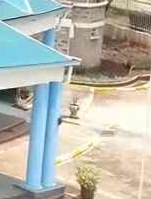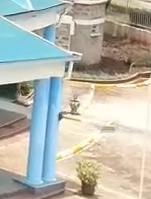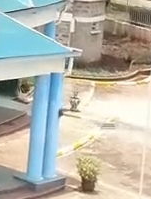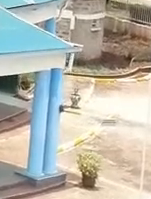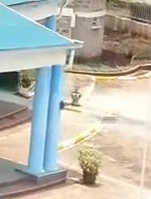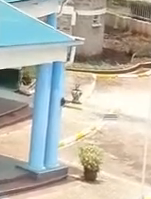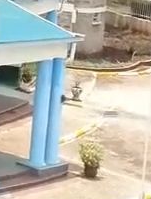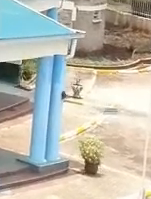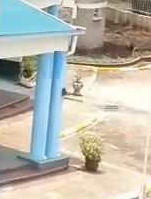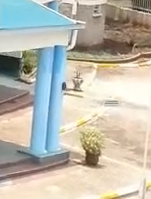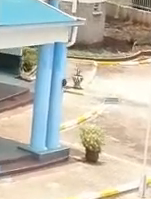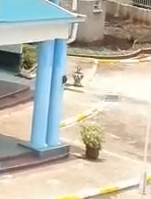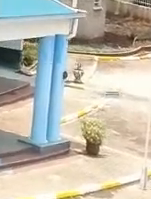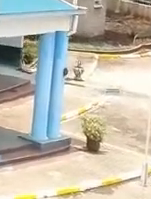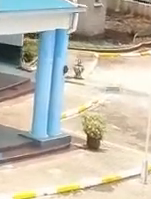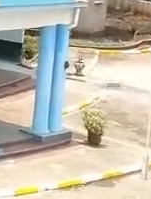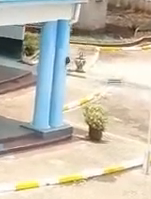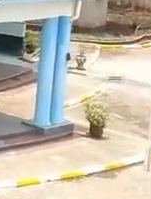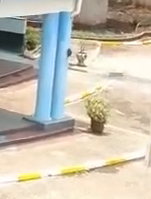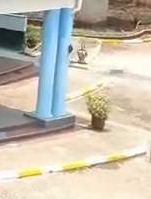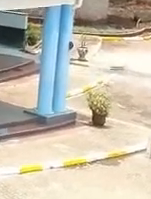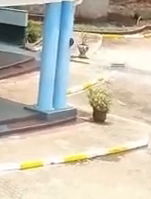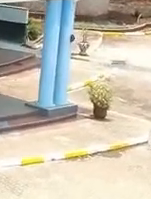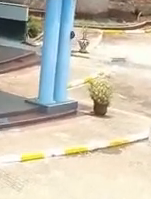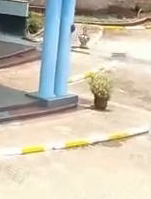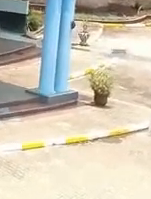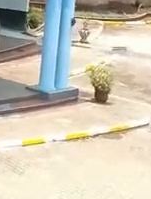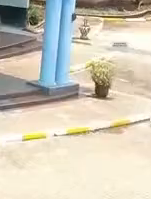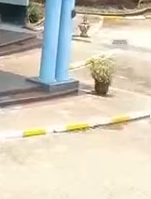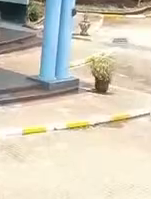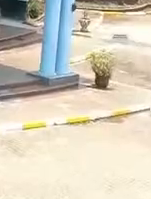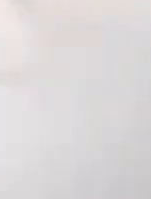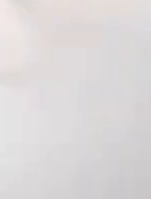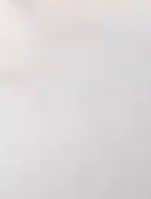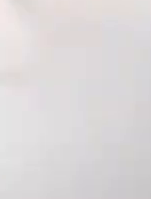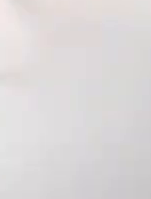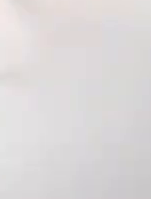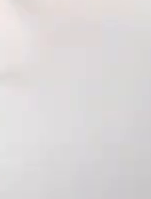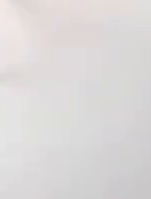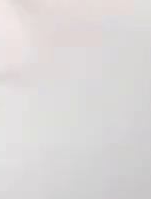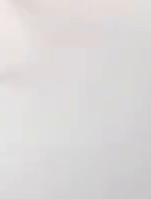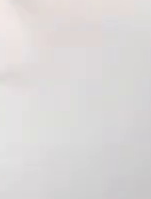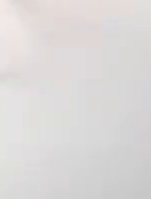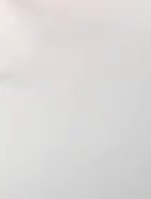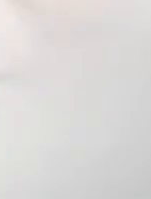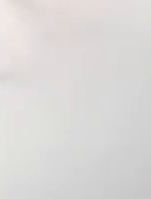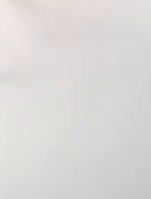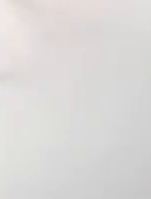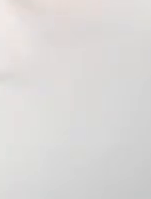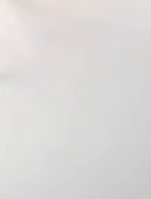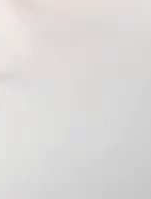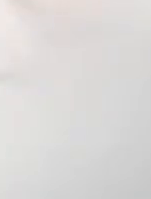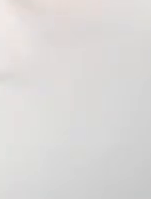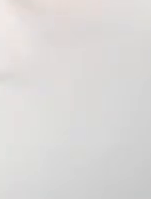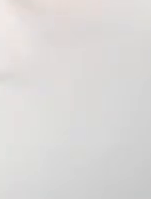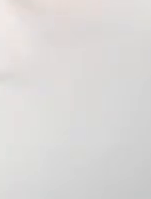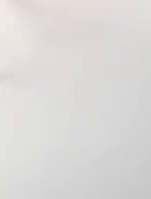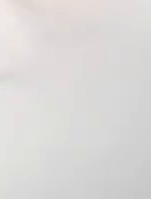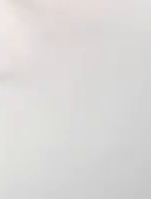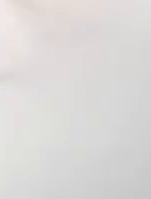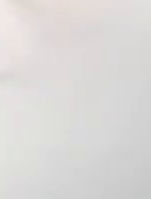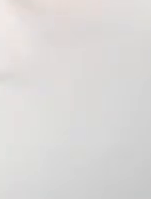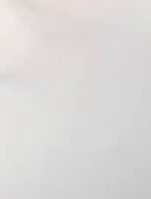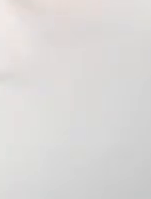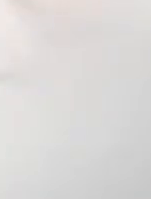on Friday, 4th October 2024 at 10 a.m. Ambassador Dr. Francis Muthaura